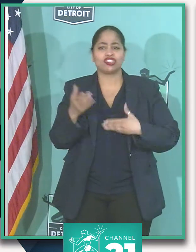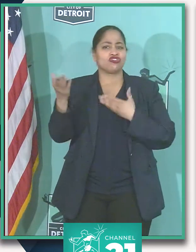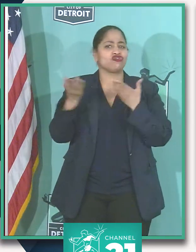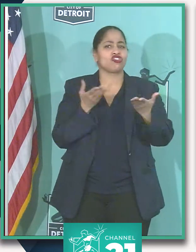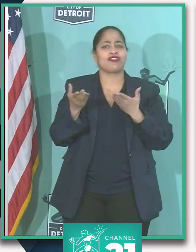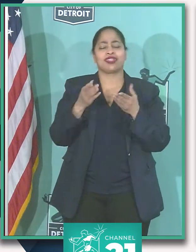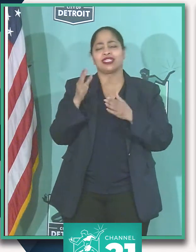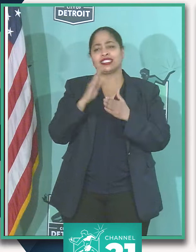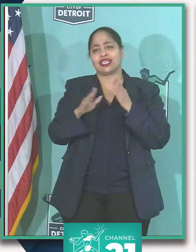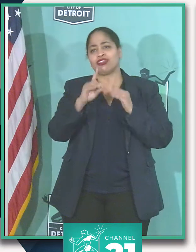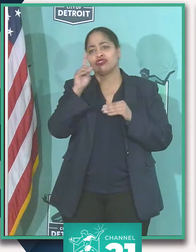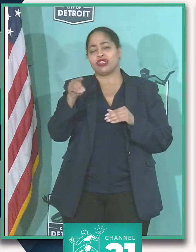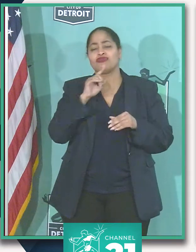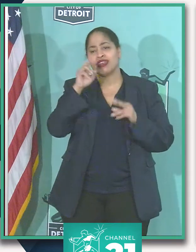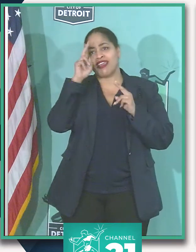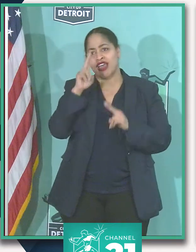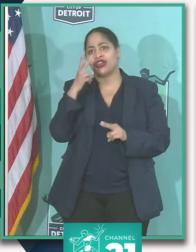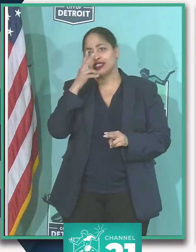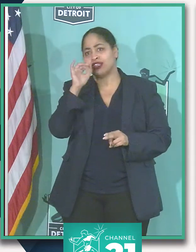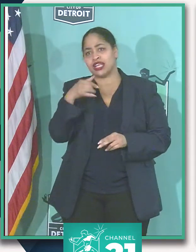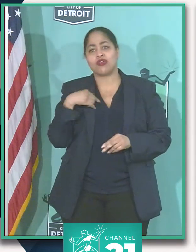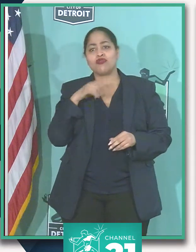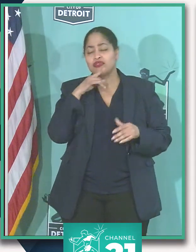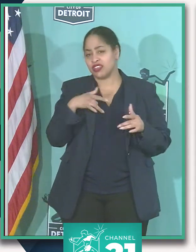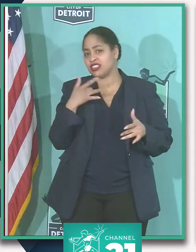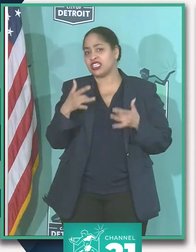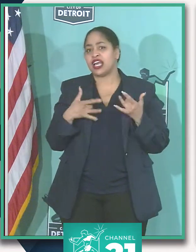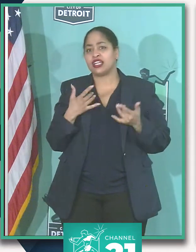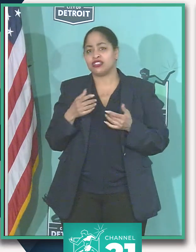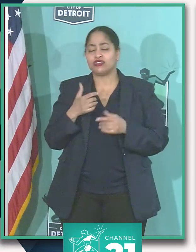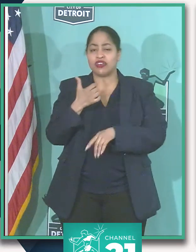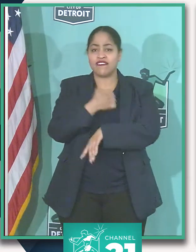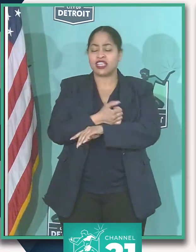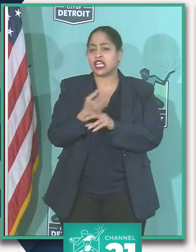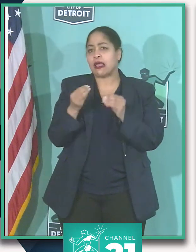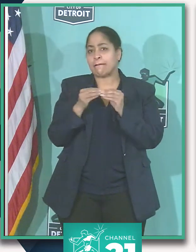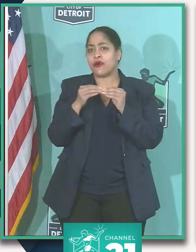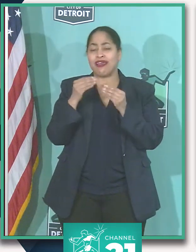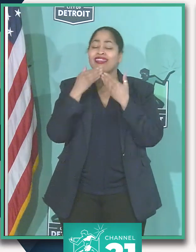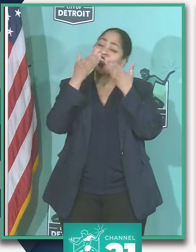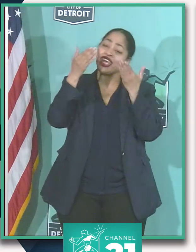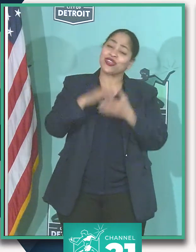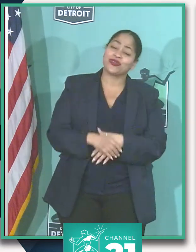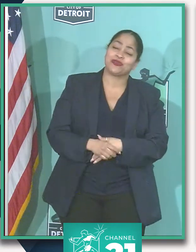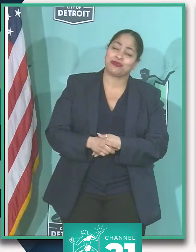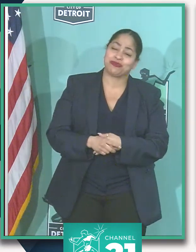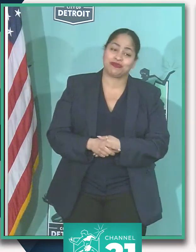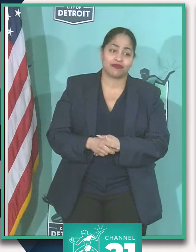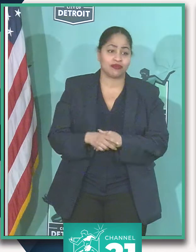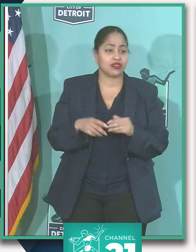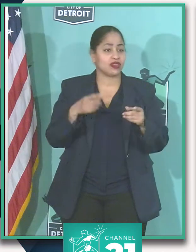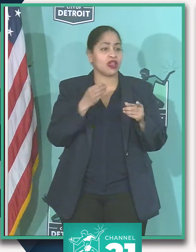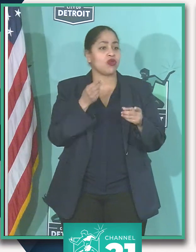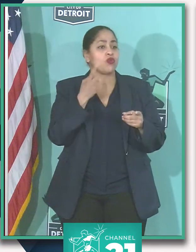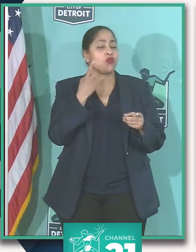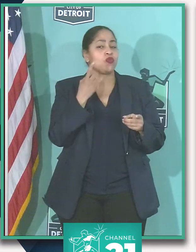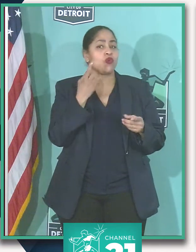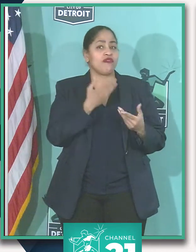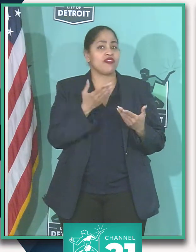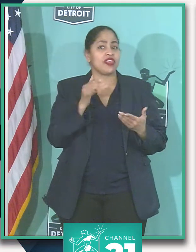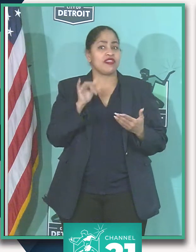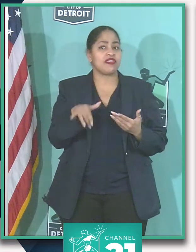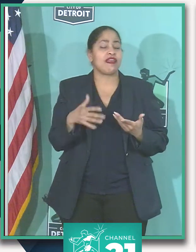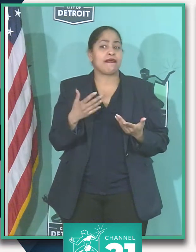an honor to see that, and we are excited to vaccinate more, and thank you. And one of the things